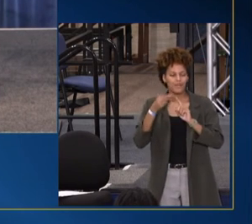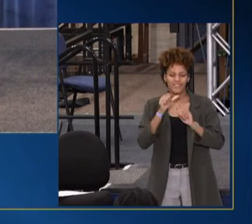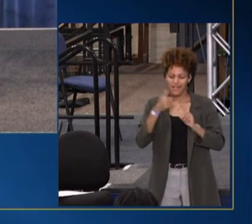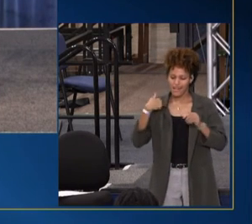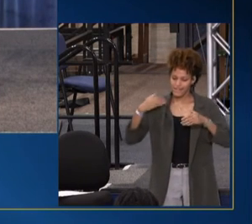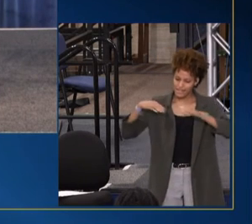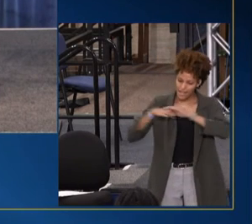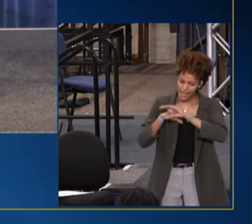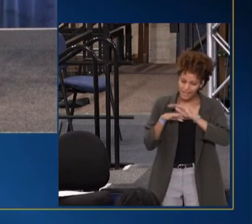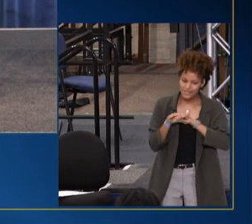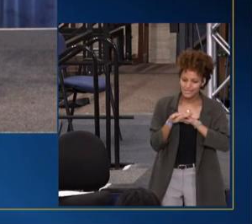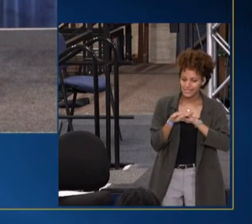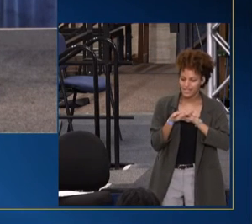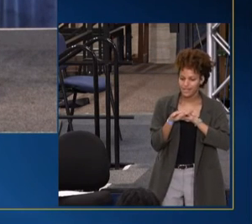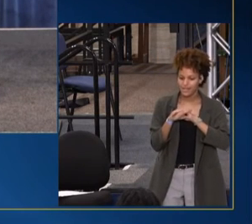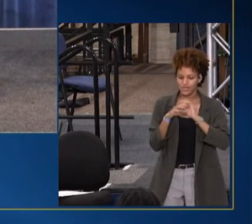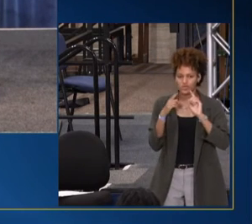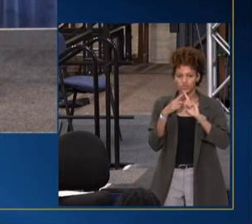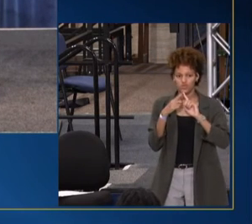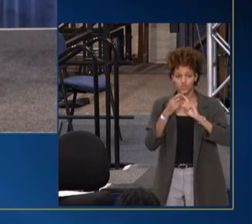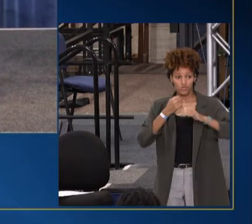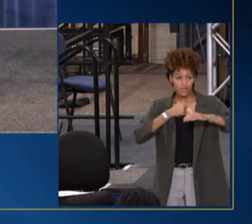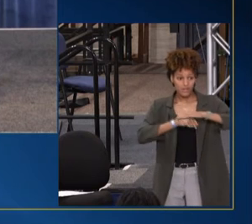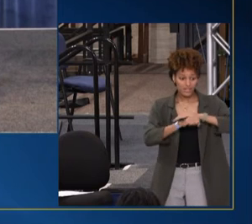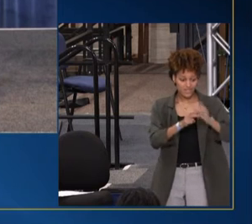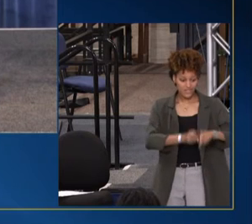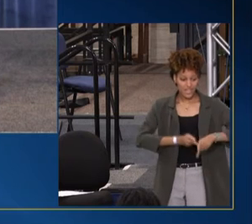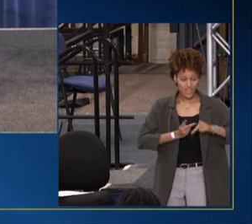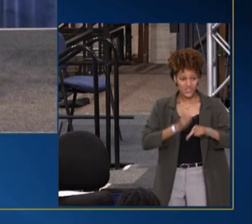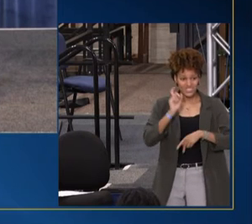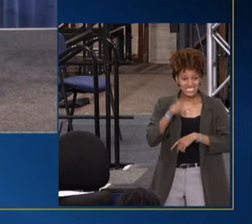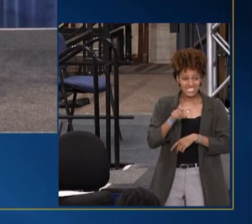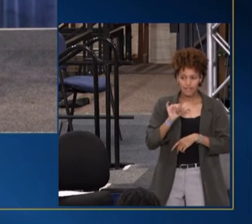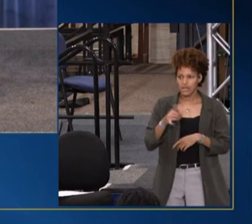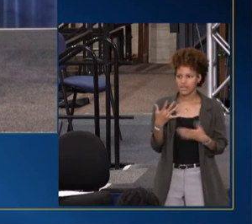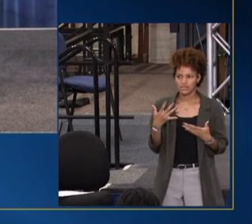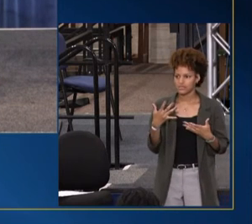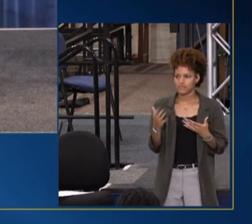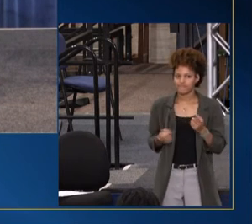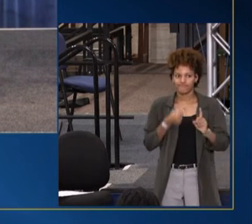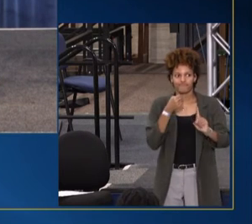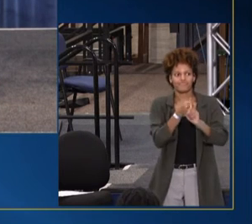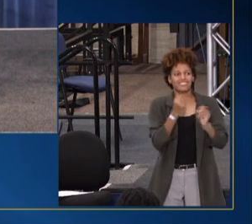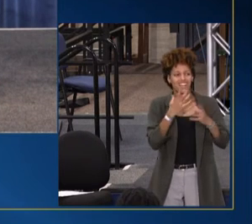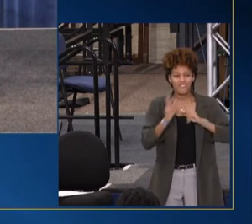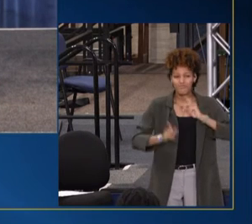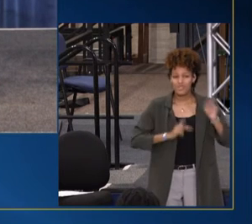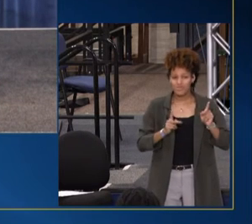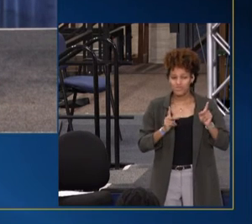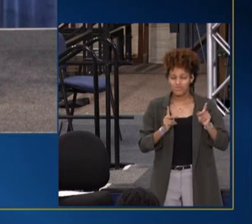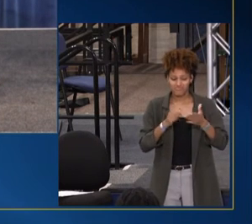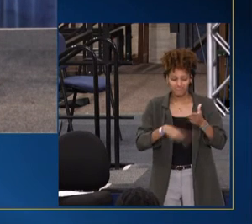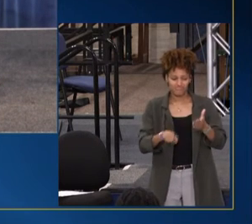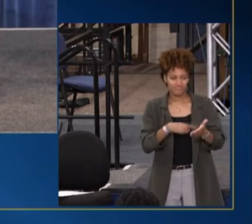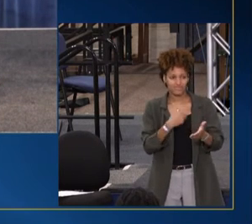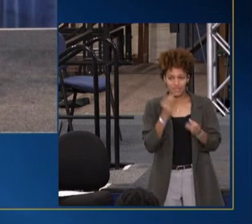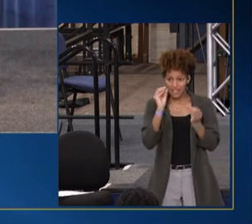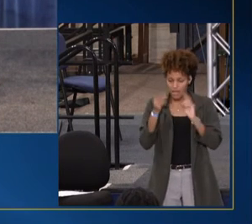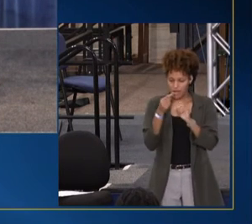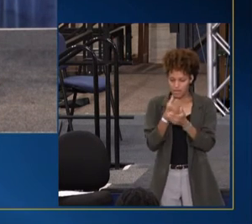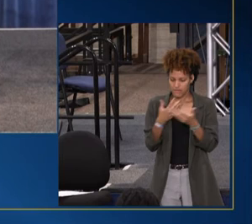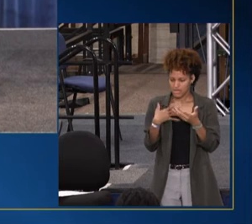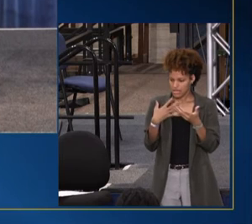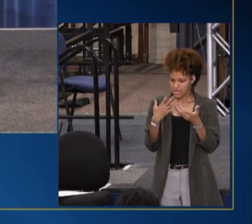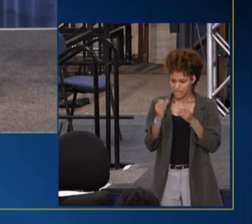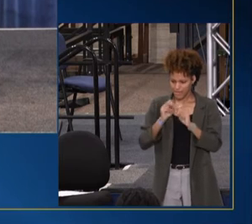access to the reproductive care we need, that disproportionately impacts some of us. And those are things that we're thinking about as well. And